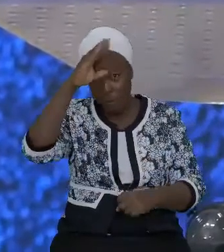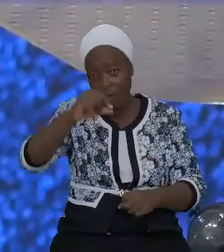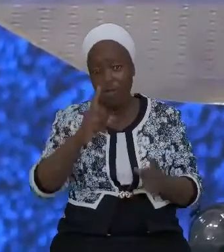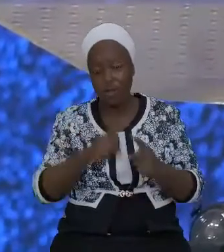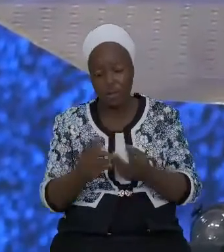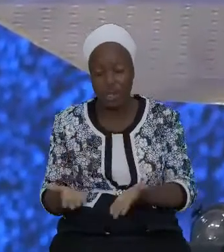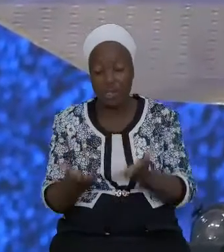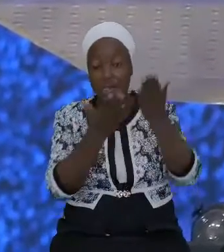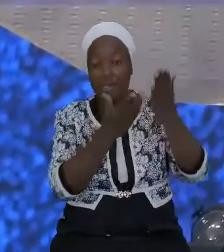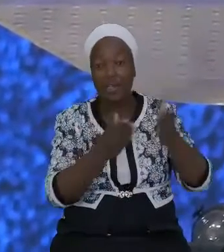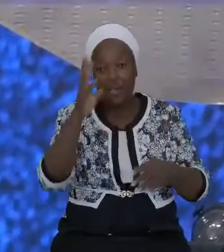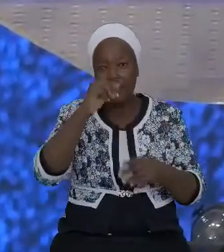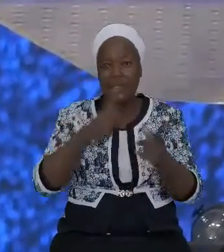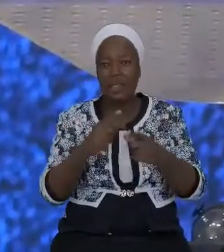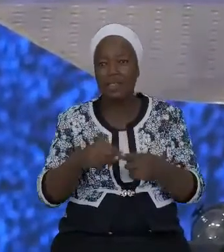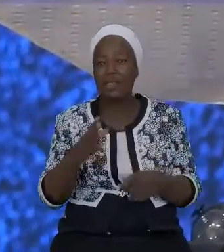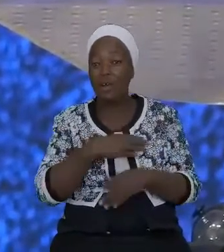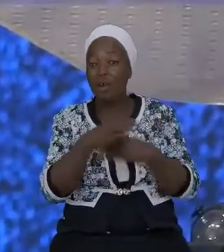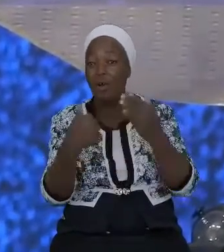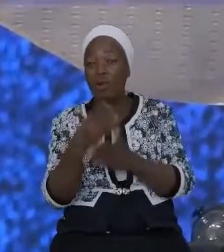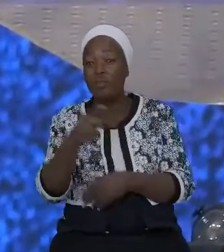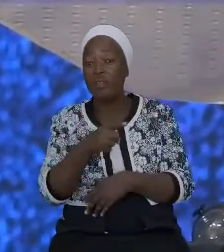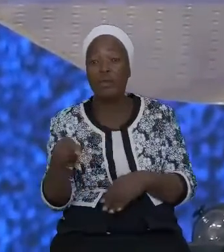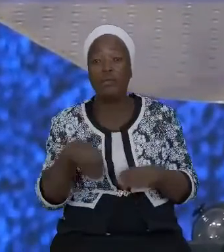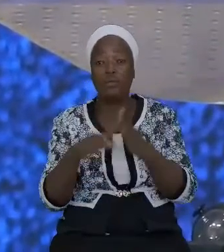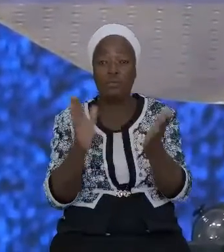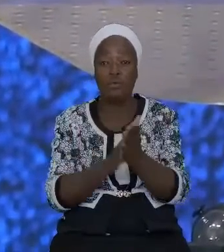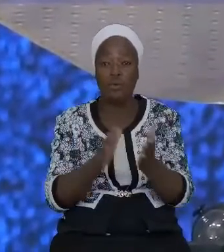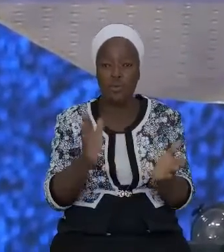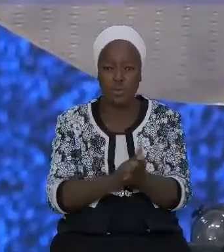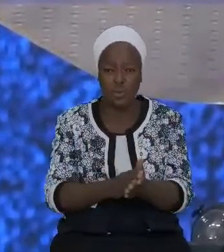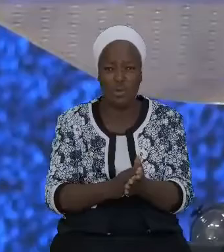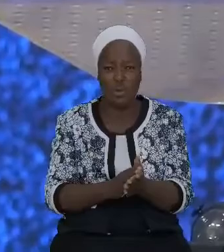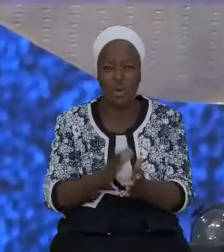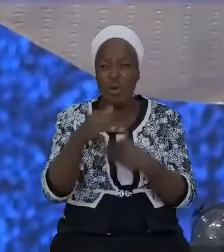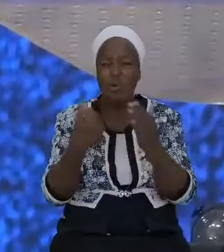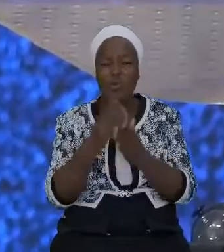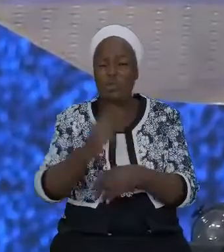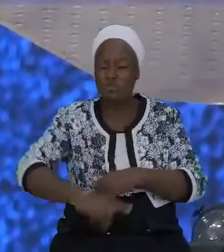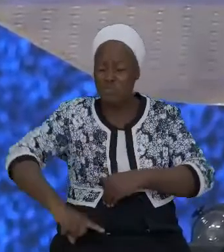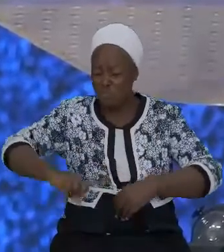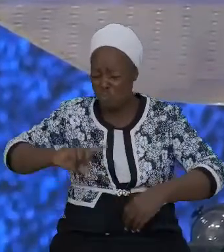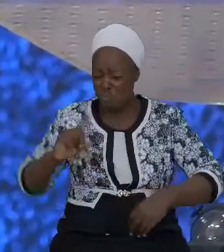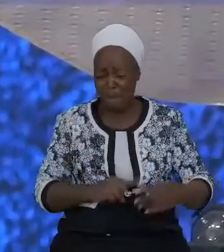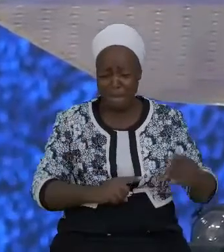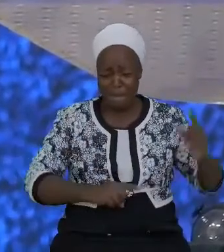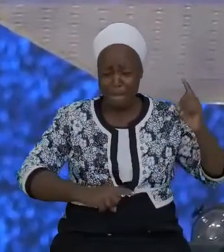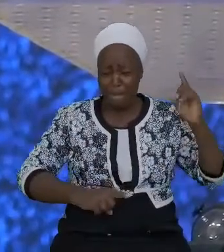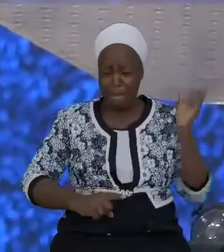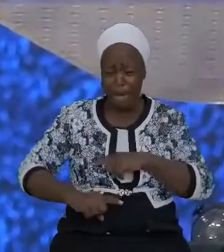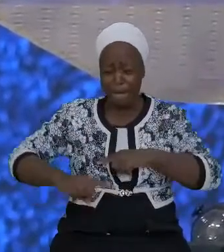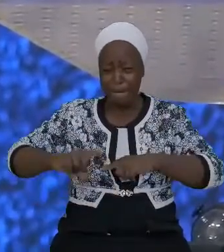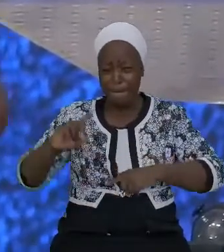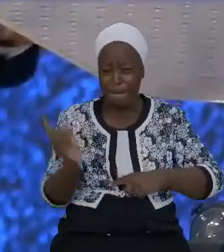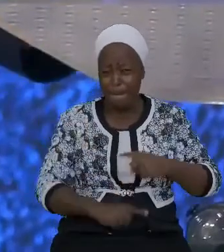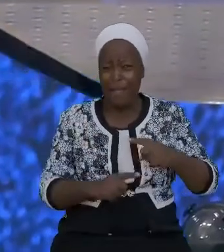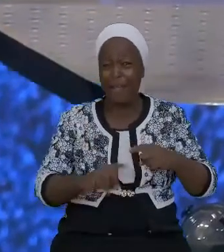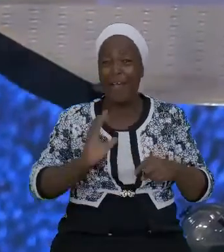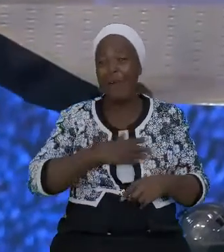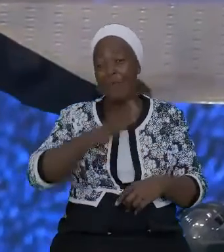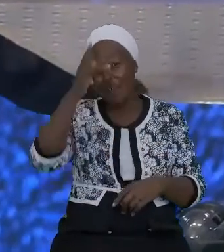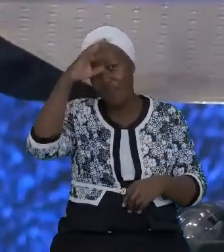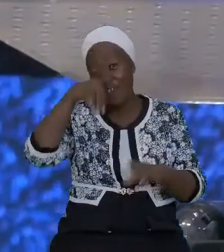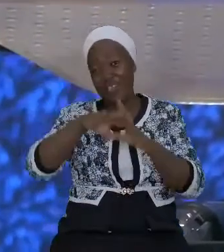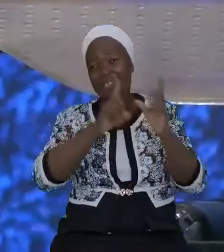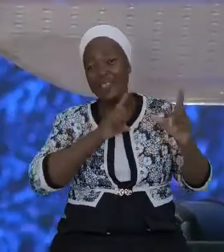the school, the student body, whacked me, whipped me. It was painful.